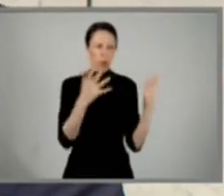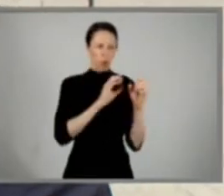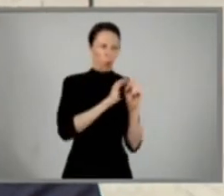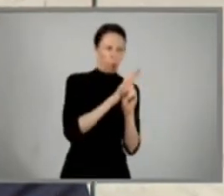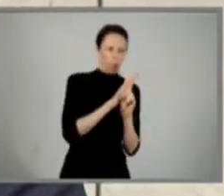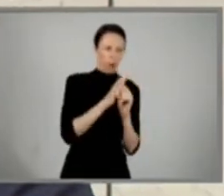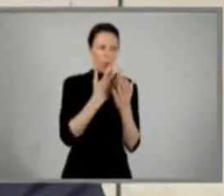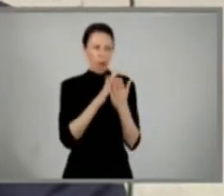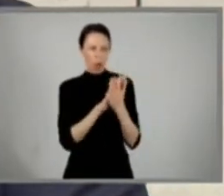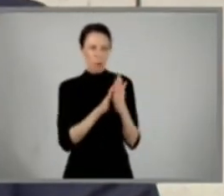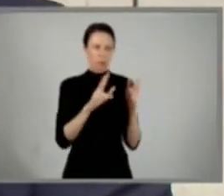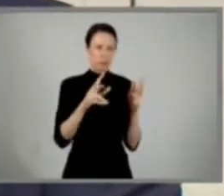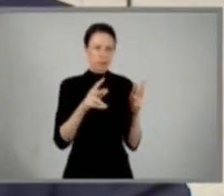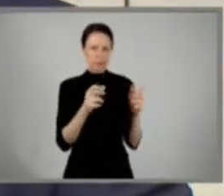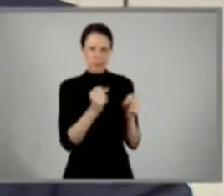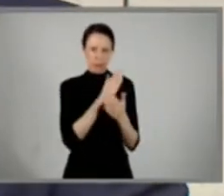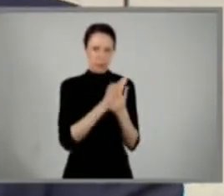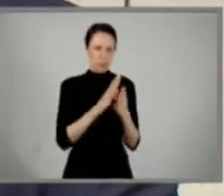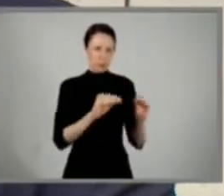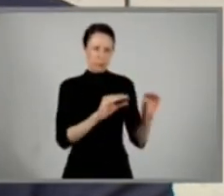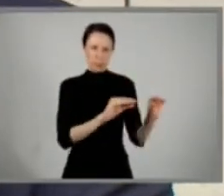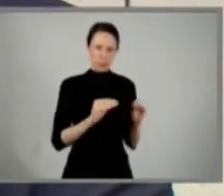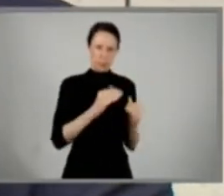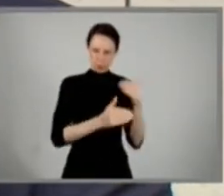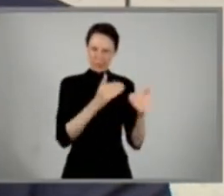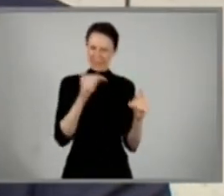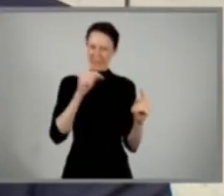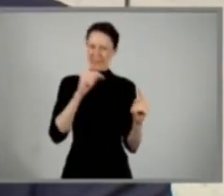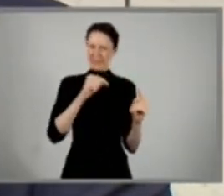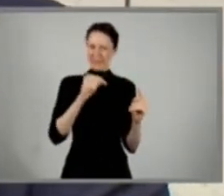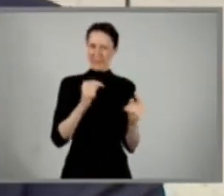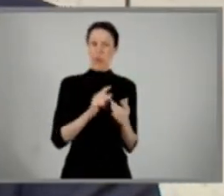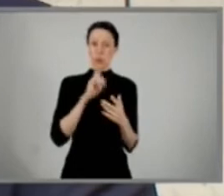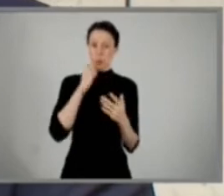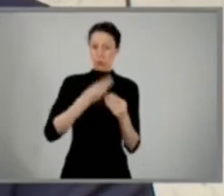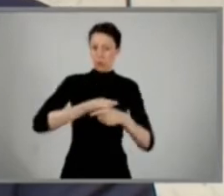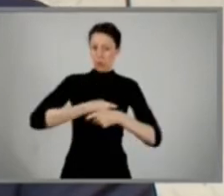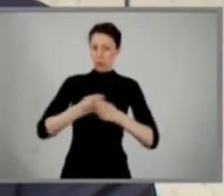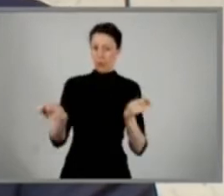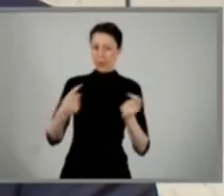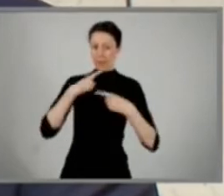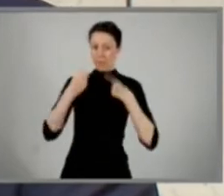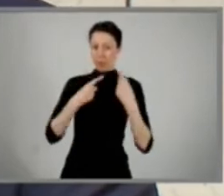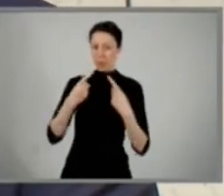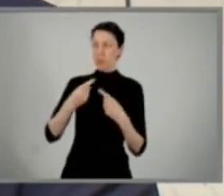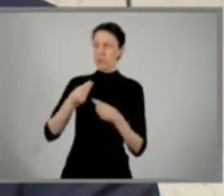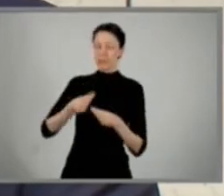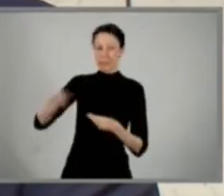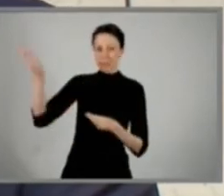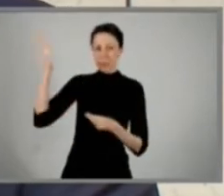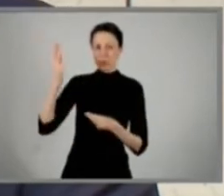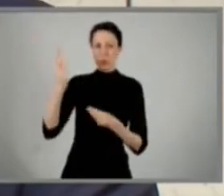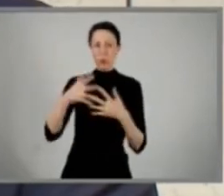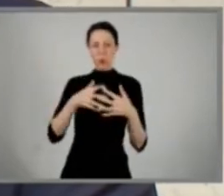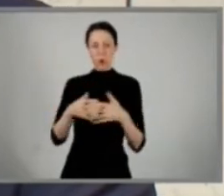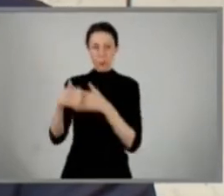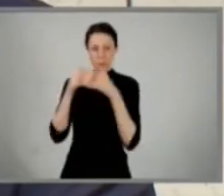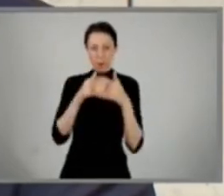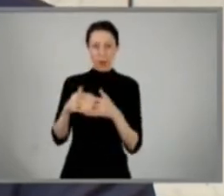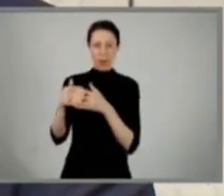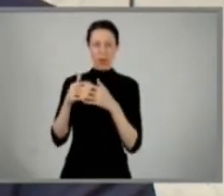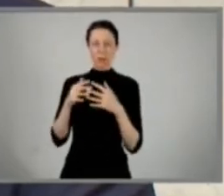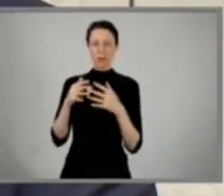the US has recorded 150,000 new cases in a day. Do you think that the Trump administration can also take a leaf out of that book as well? And are